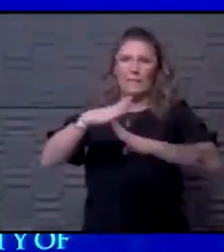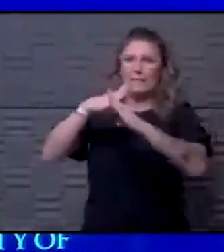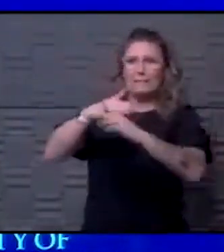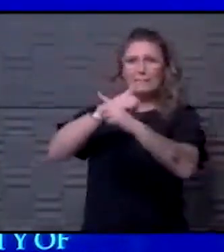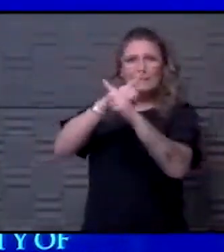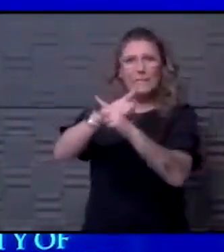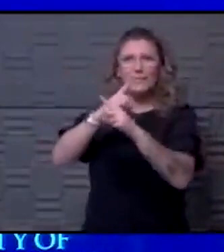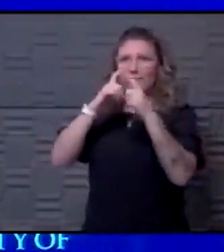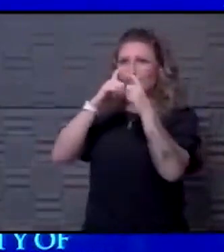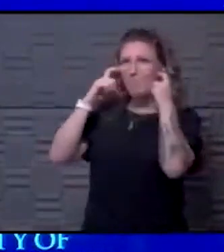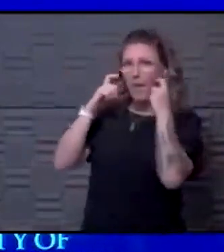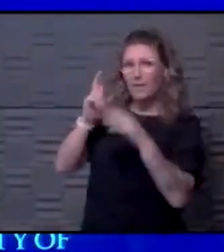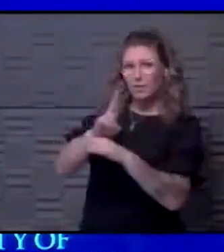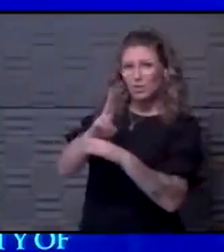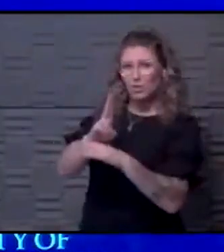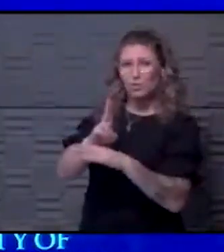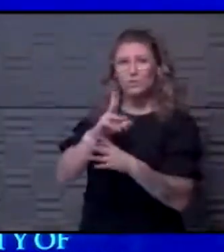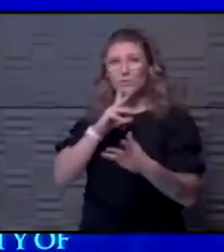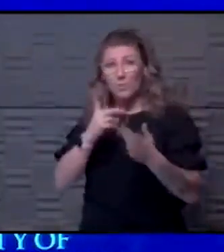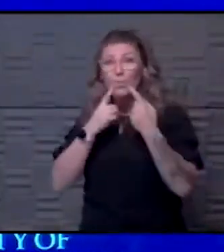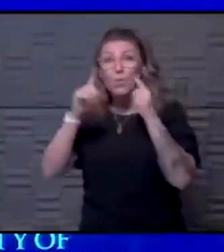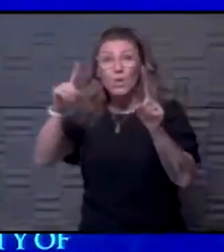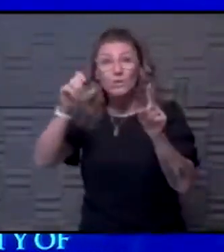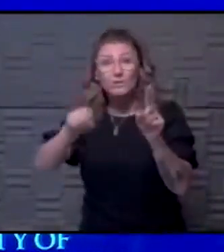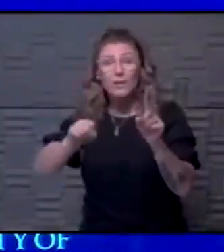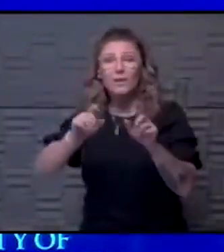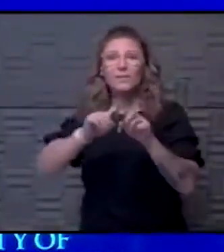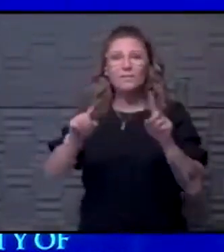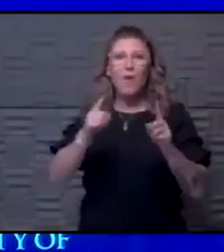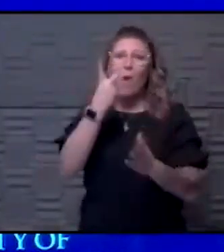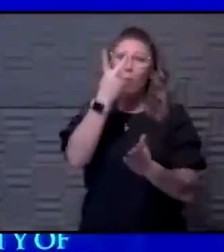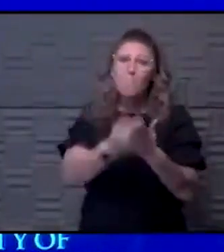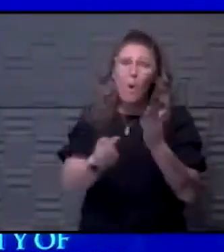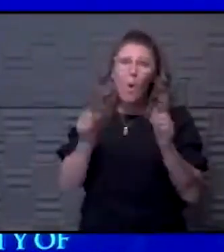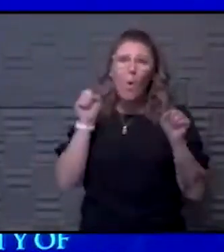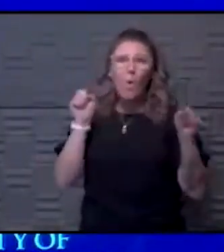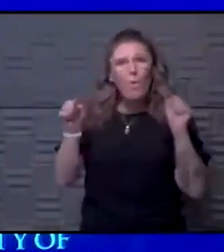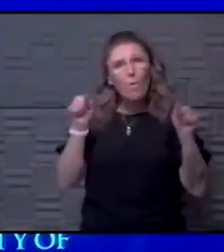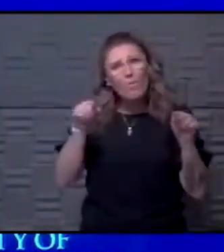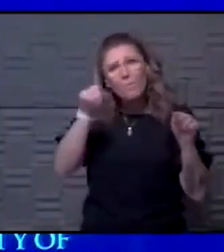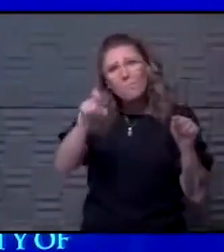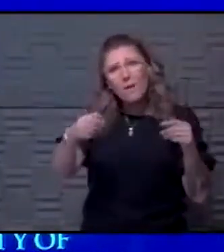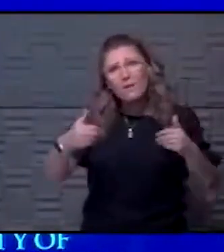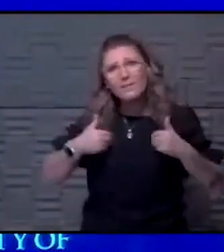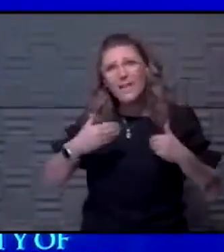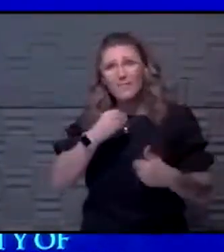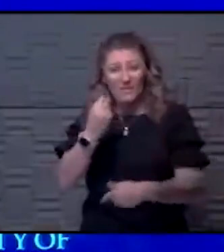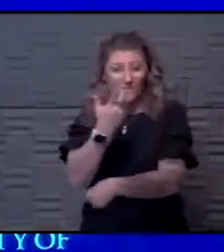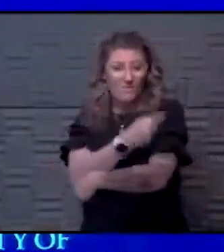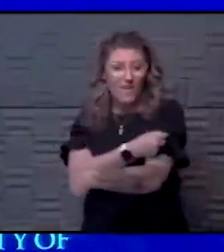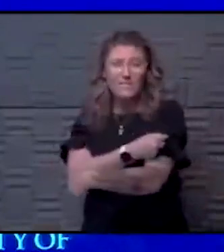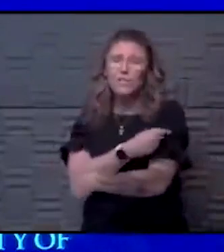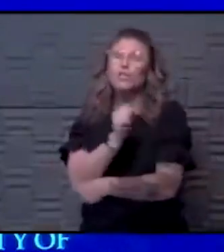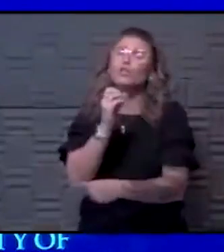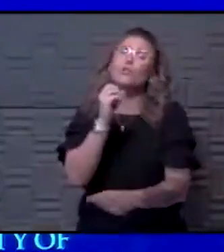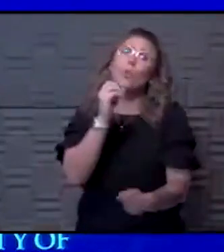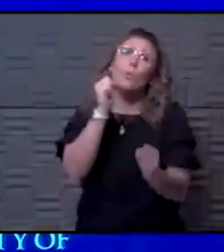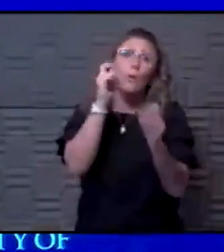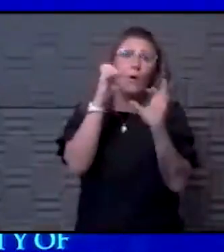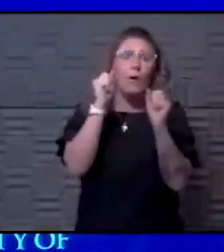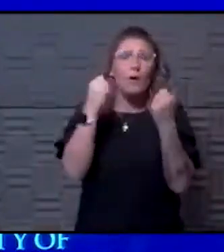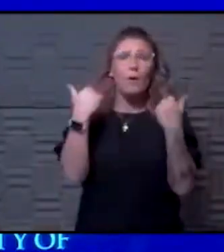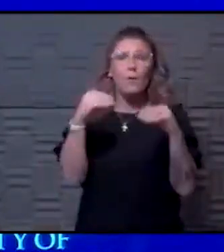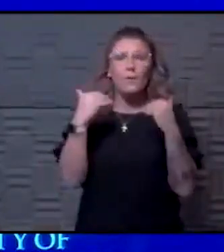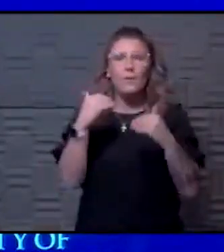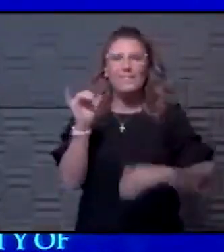defense works, it wins championships. But it takes both sides of the ball. And in this situation, vaccination is so remarkable that